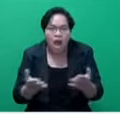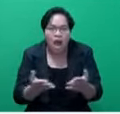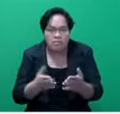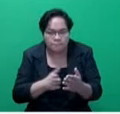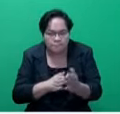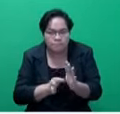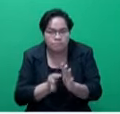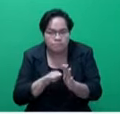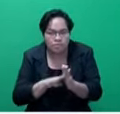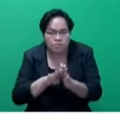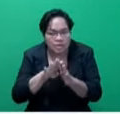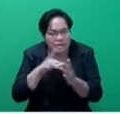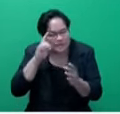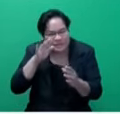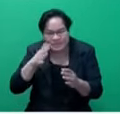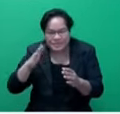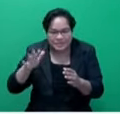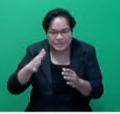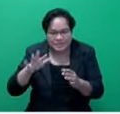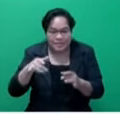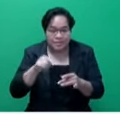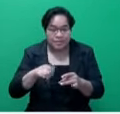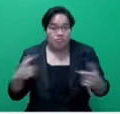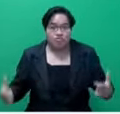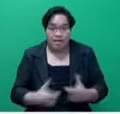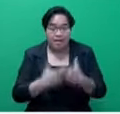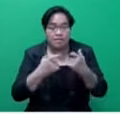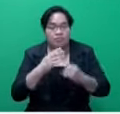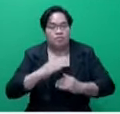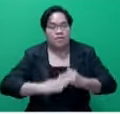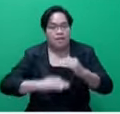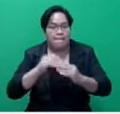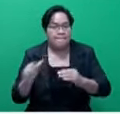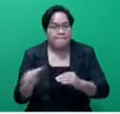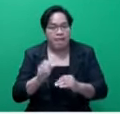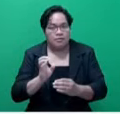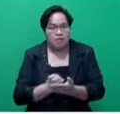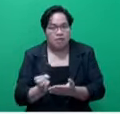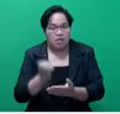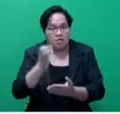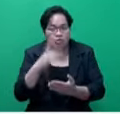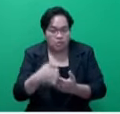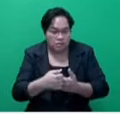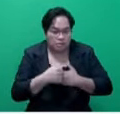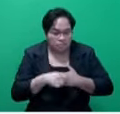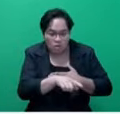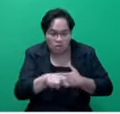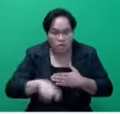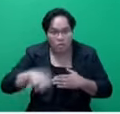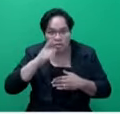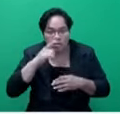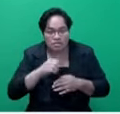uncertain. Our greatest challenge must be to rebuild our economy and keep our citizens safe, secure,